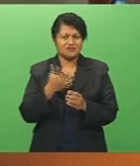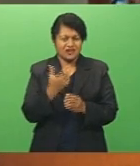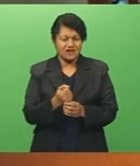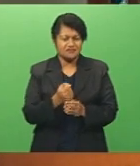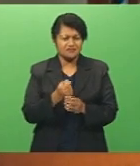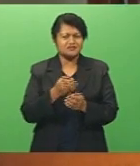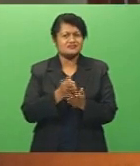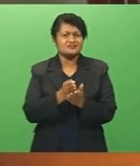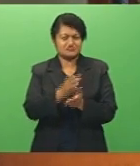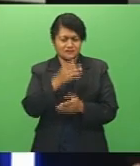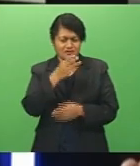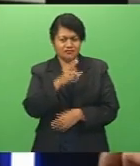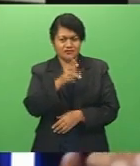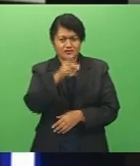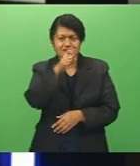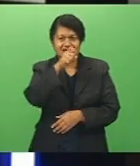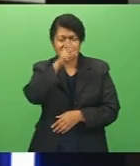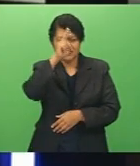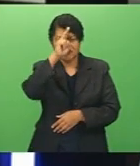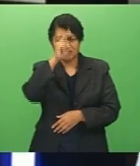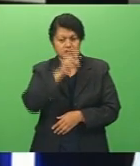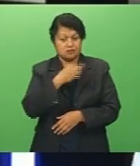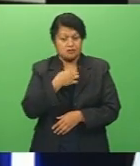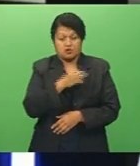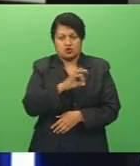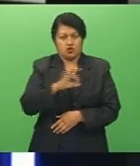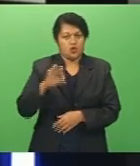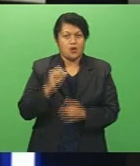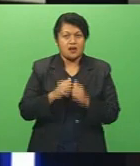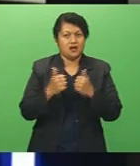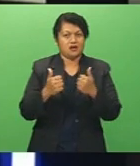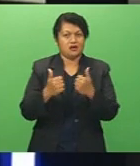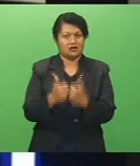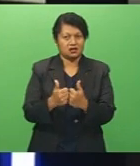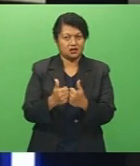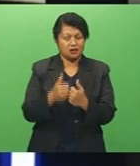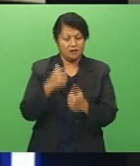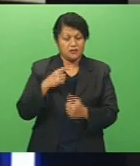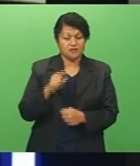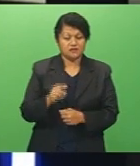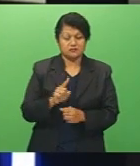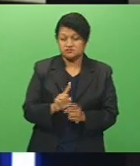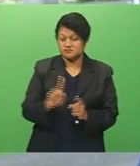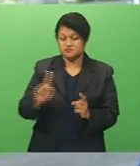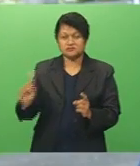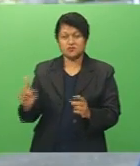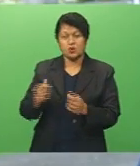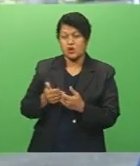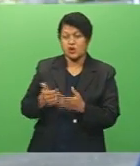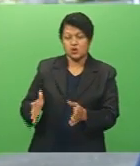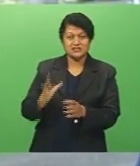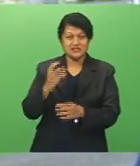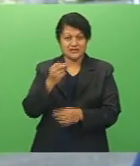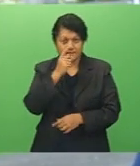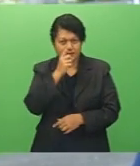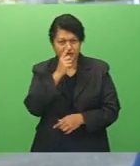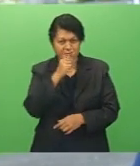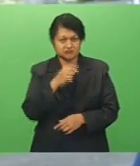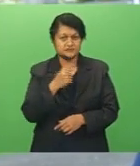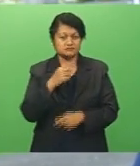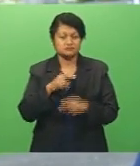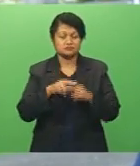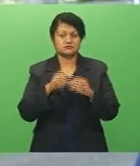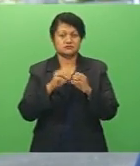operating. So I would not agree that because of that we're losing support in Kandavo. FBC News was